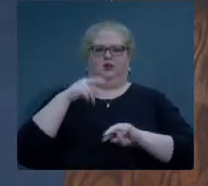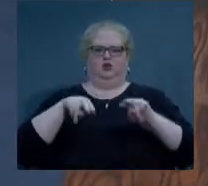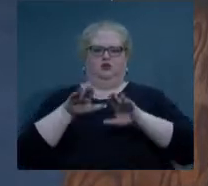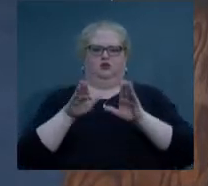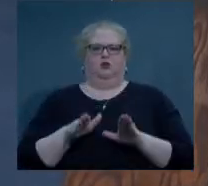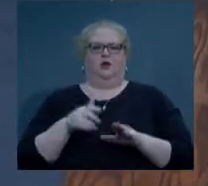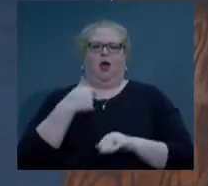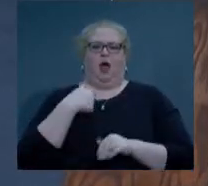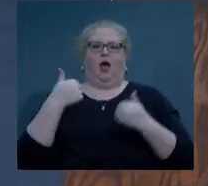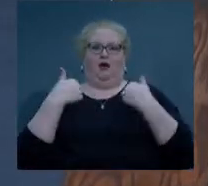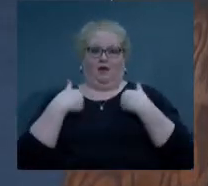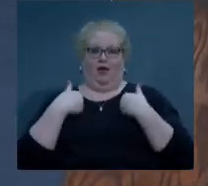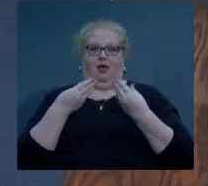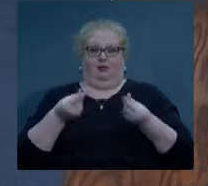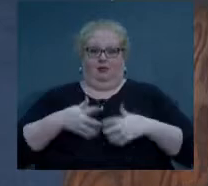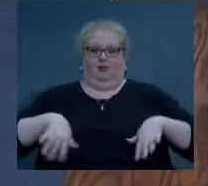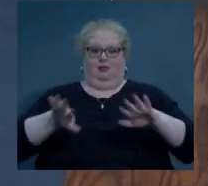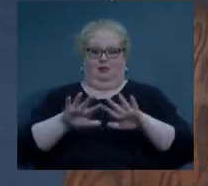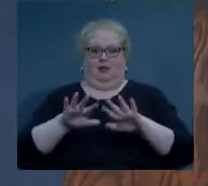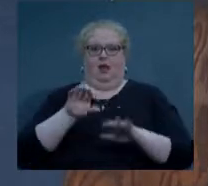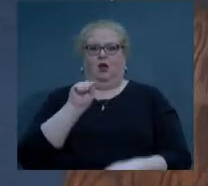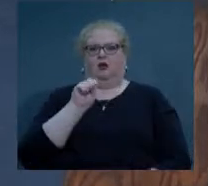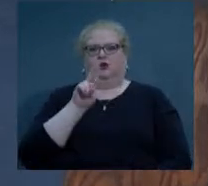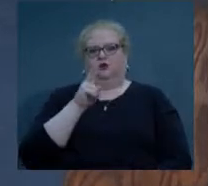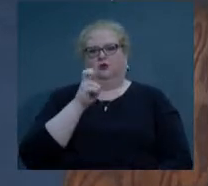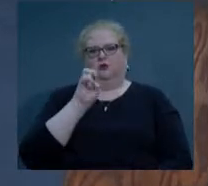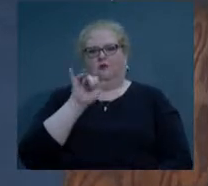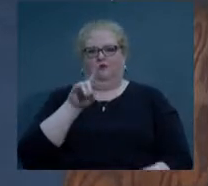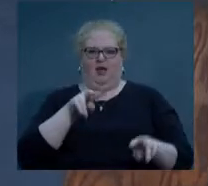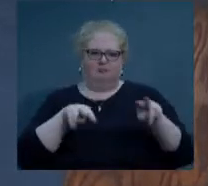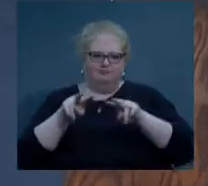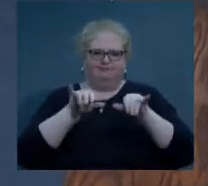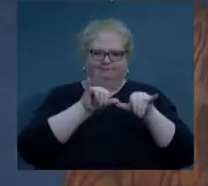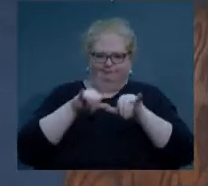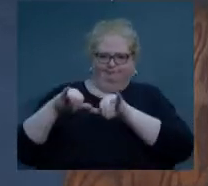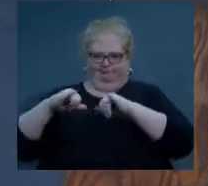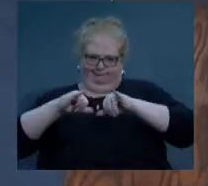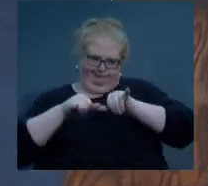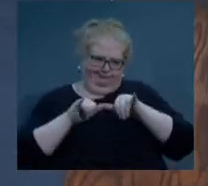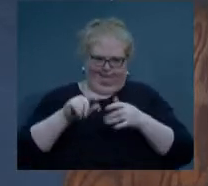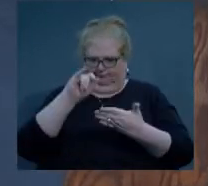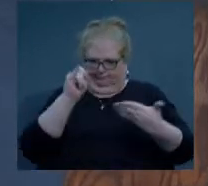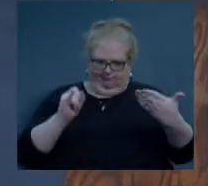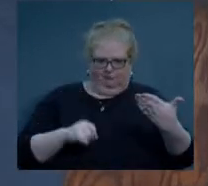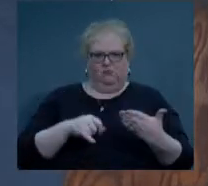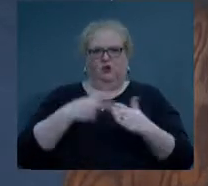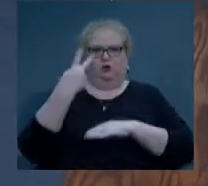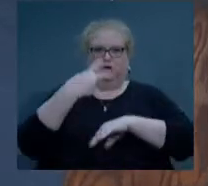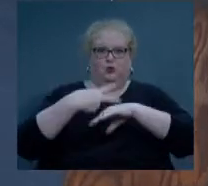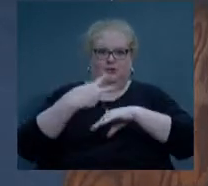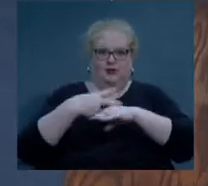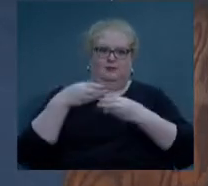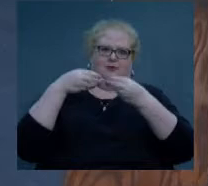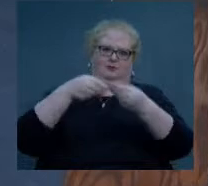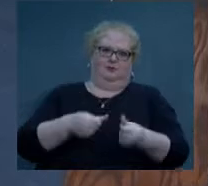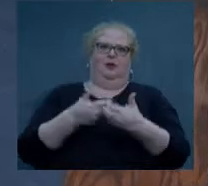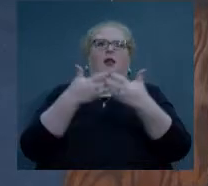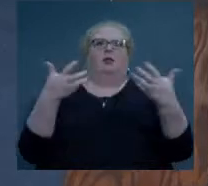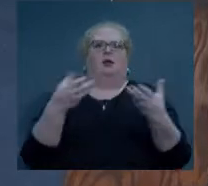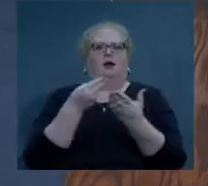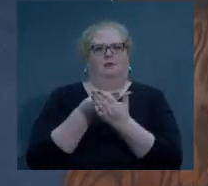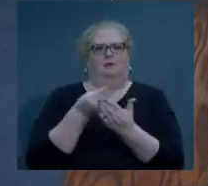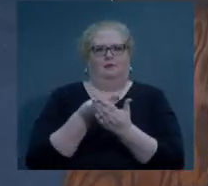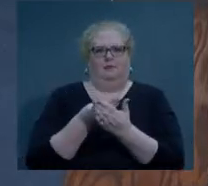land surveyed 2 times and have spent quite a bit of money trying to get to this